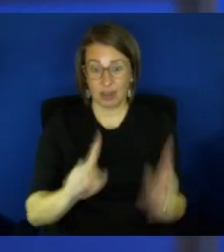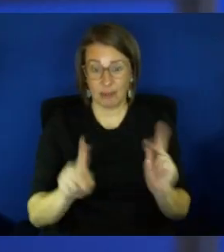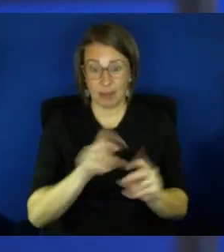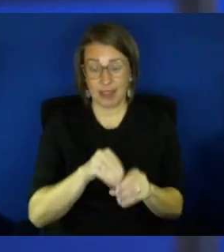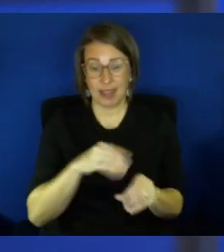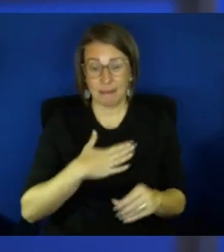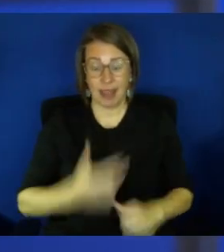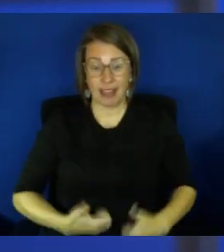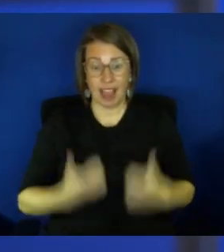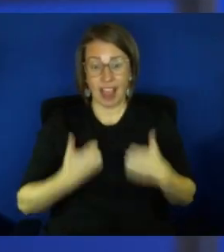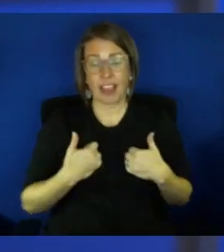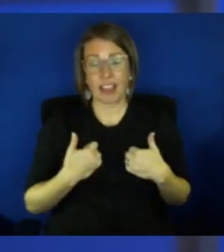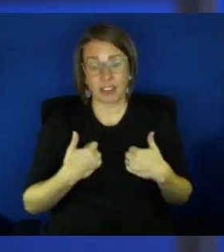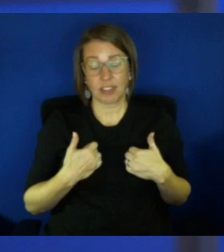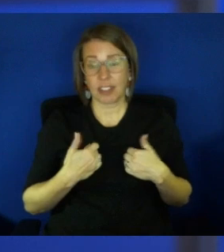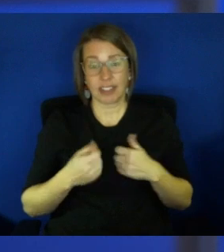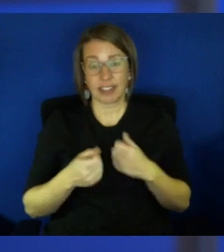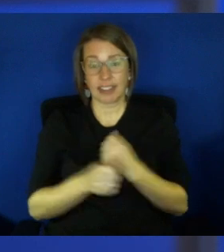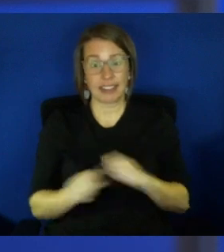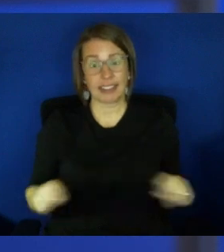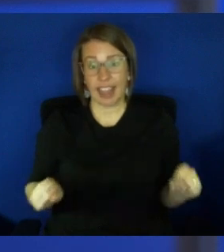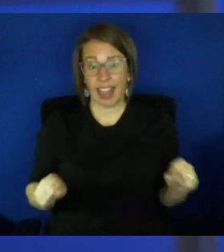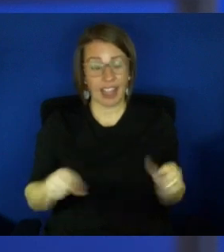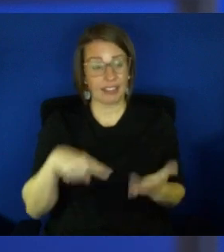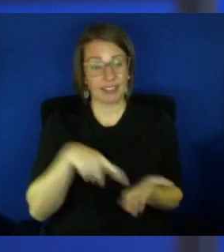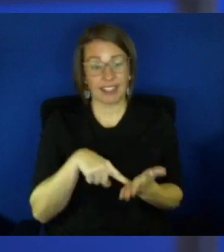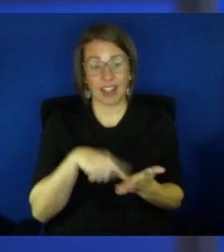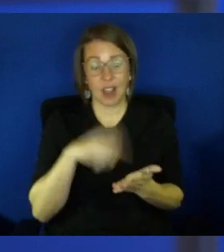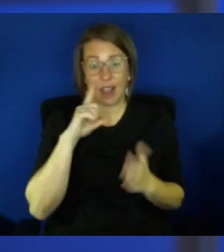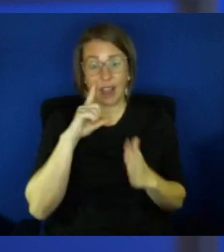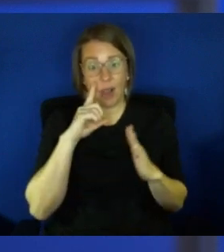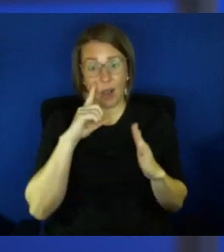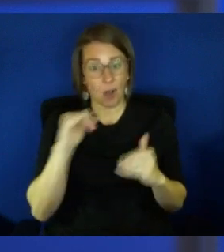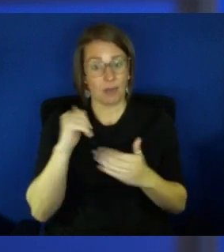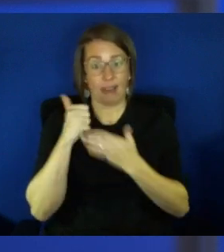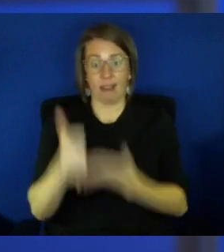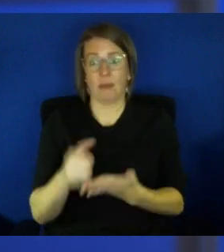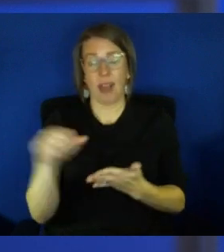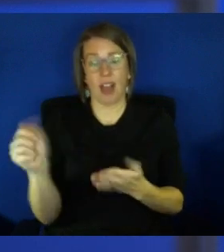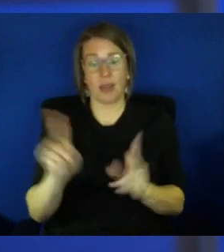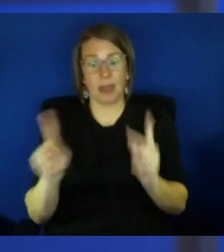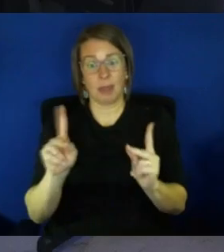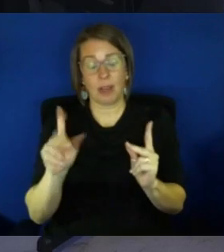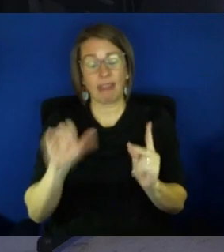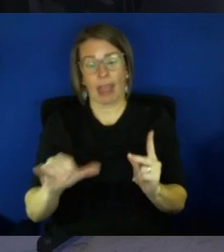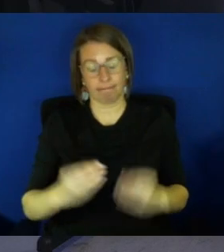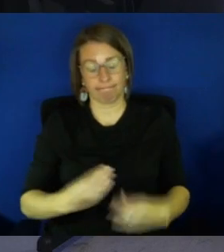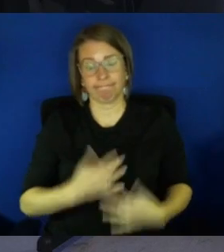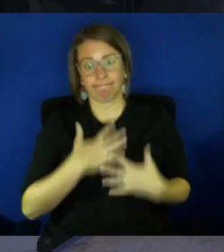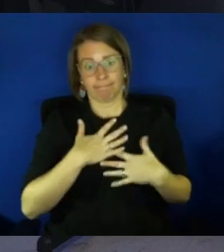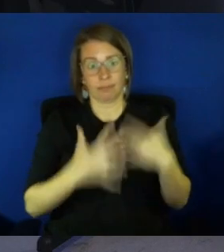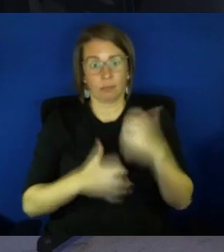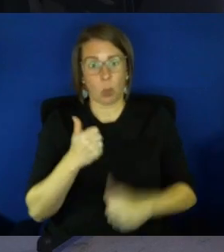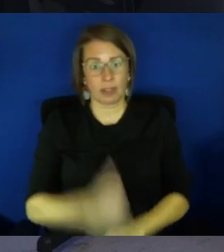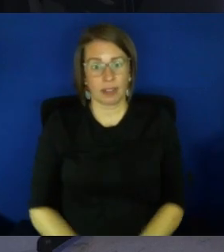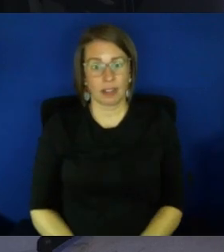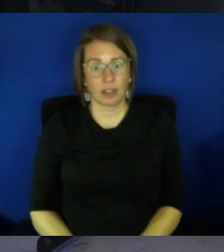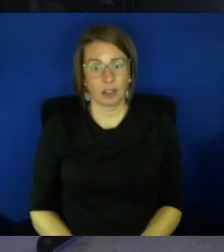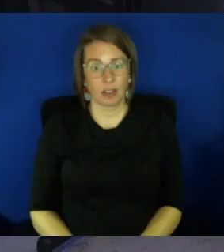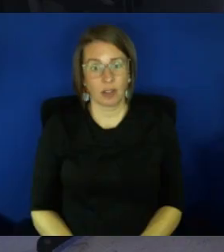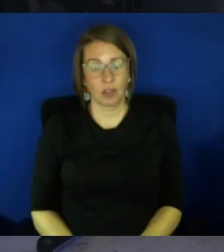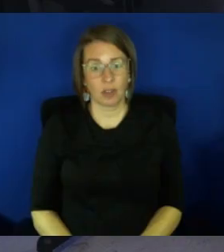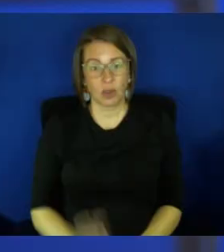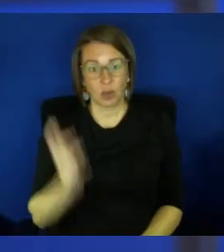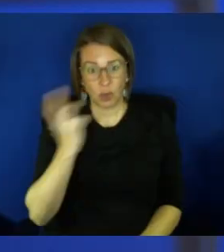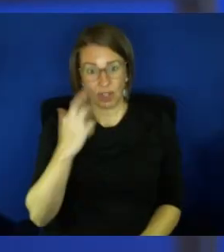this, and gosh, I hope they can help other people. That's been a biggie for me. Yeah. And that's one of the reasons we decided to do it. If it's